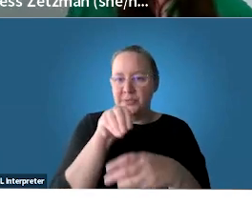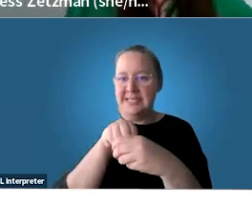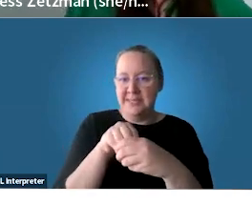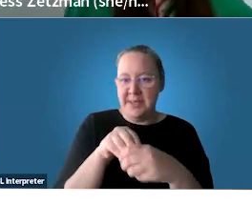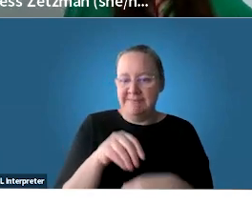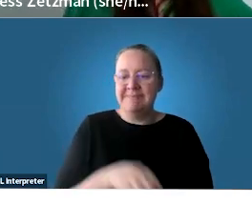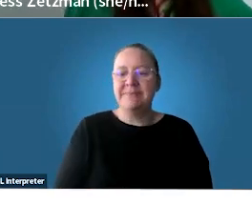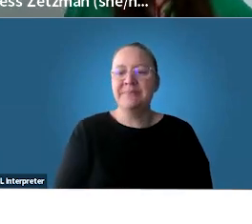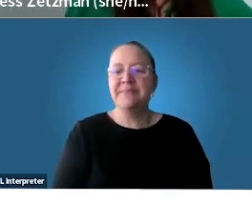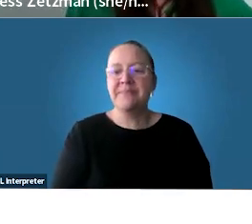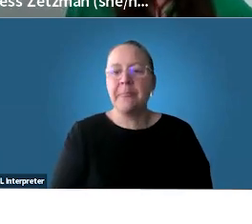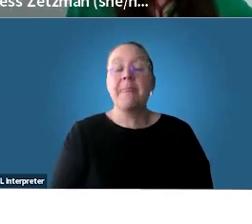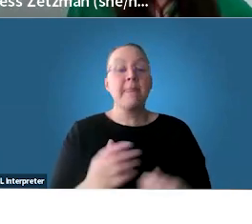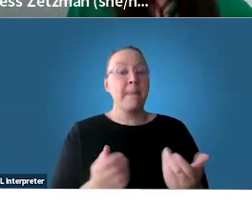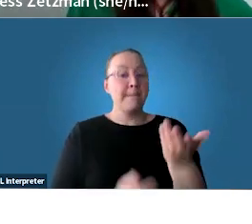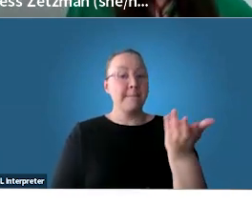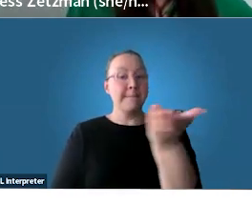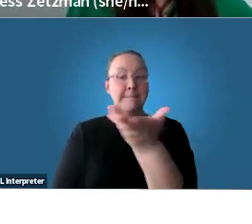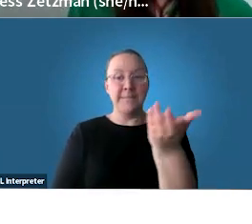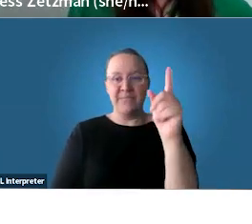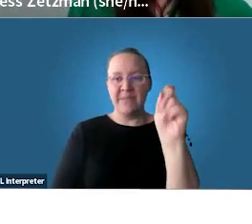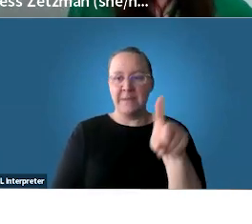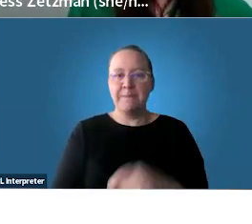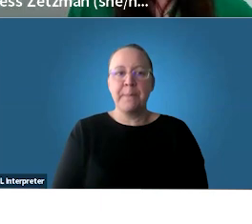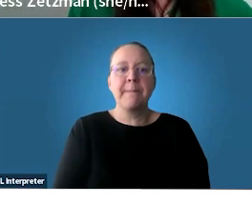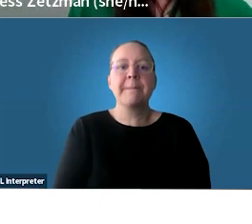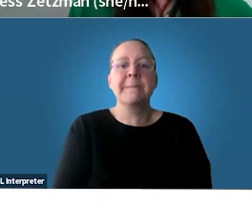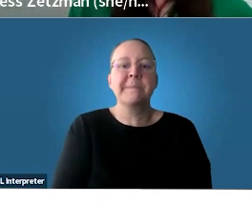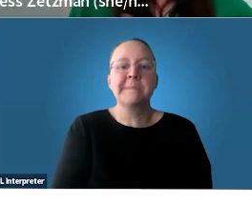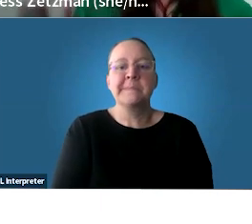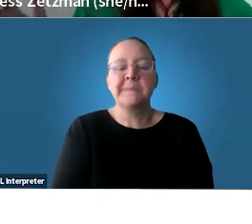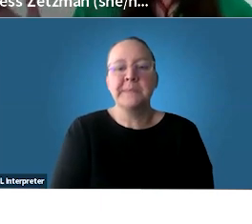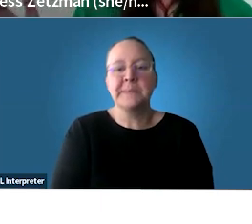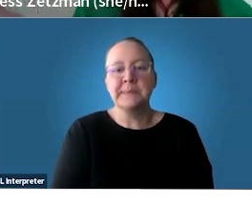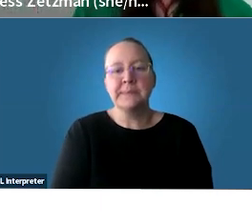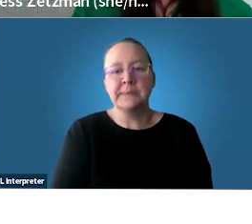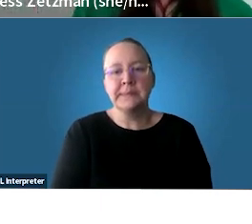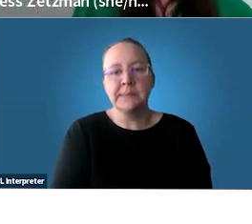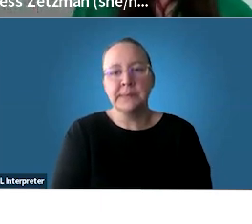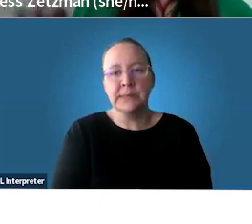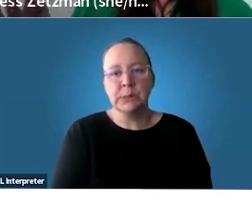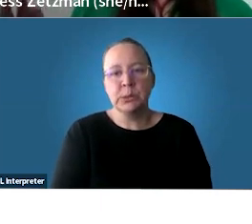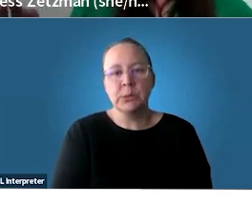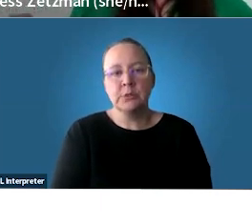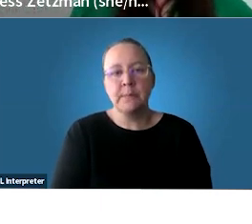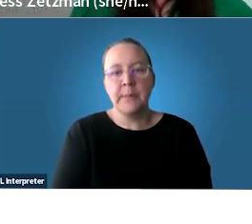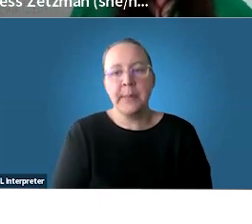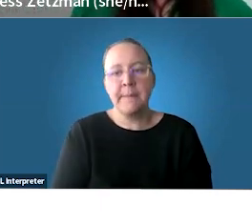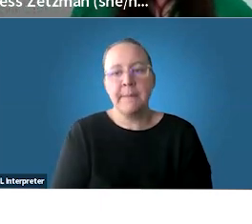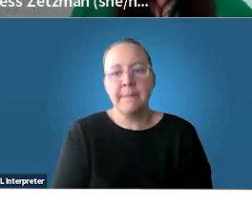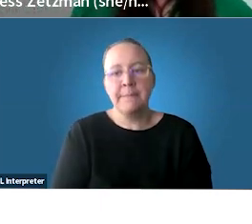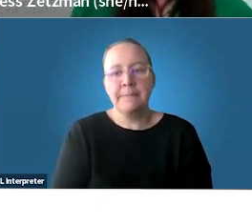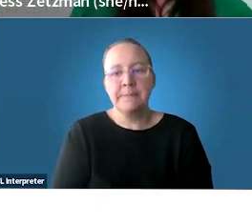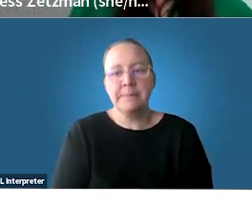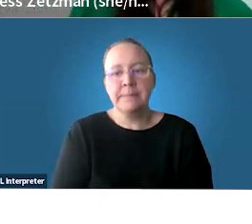participate. You wake up in a world where health equity has been realized. What has changed? What does your day look